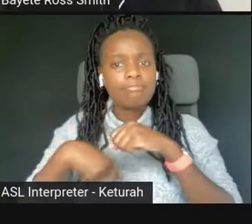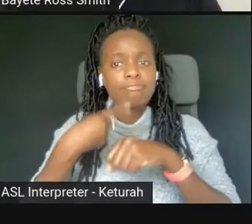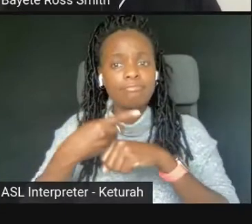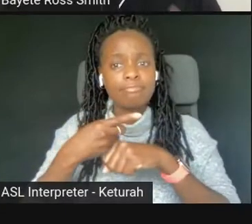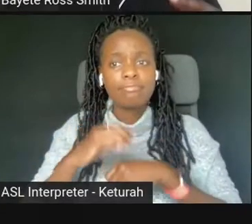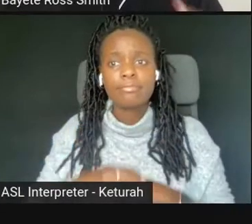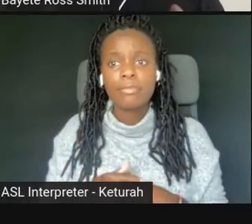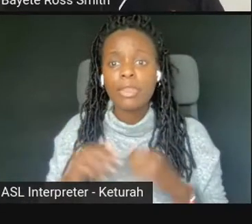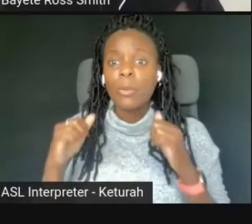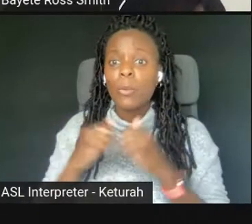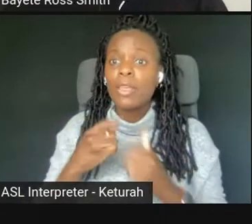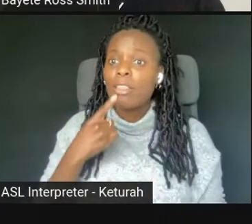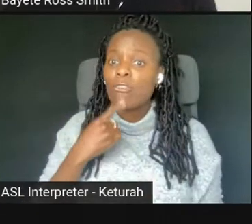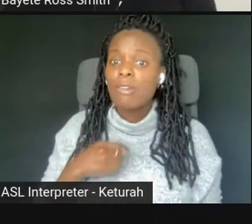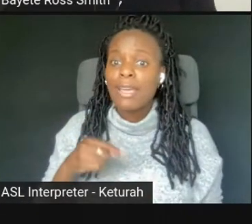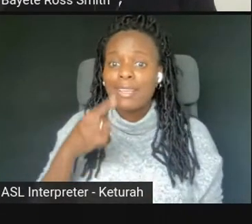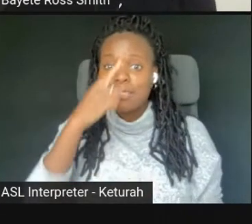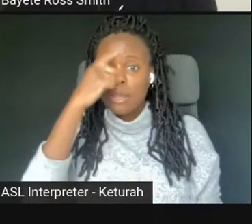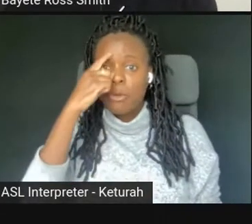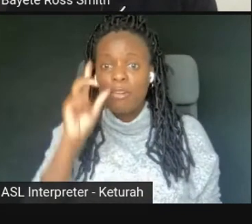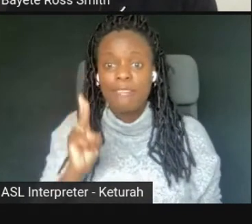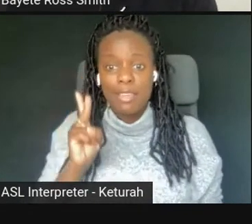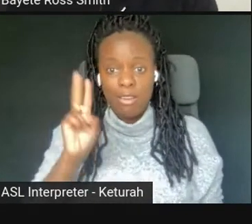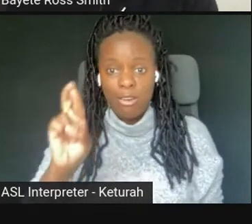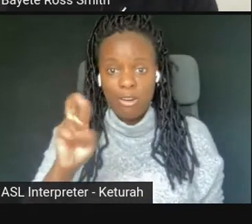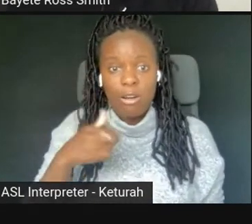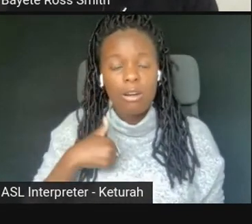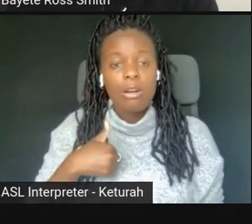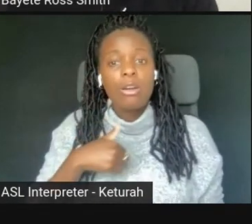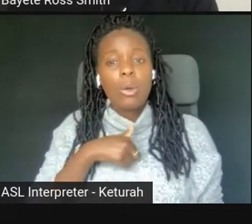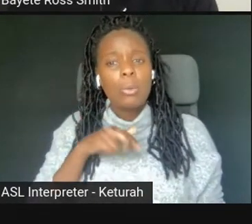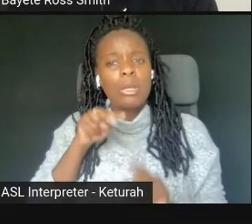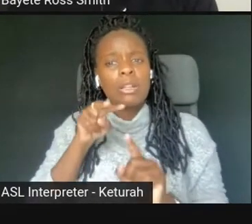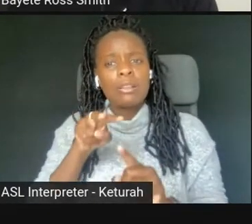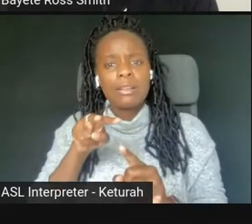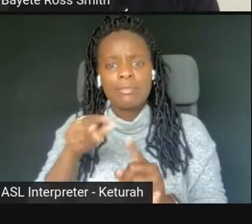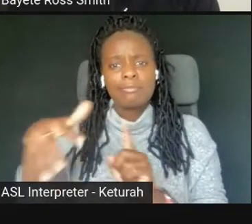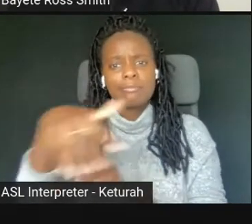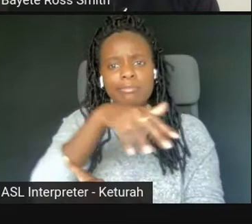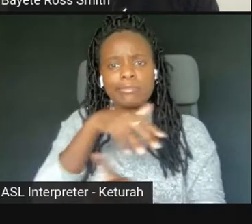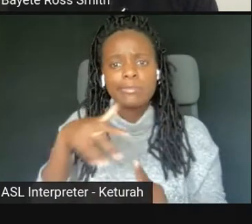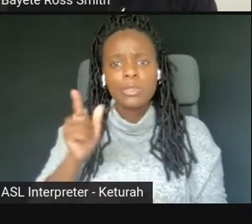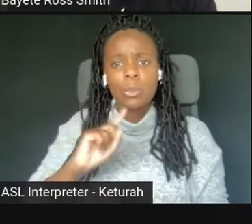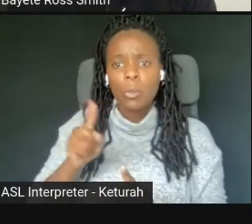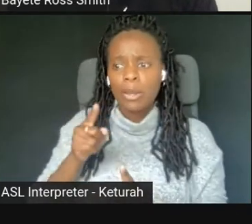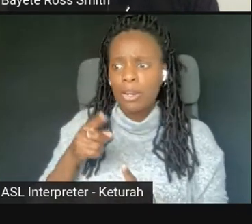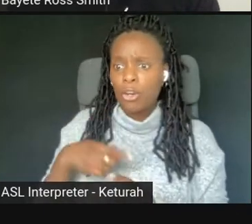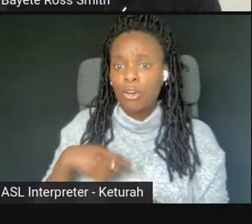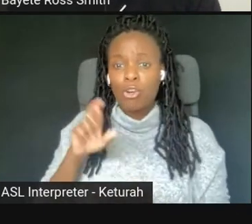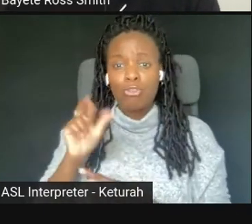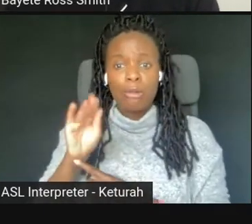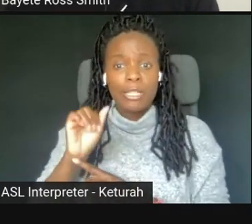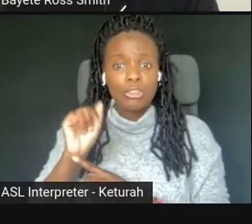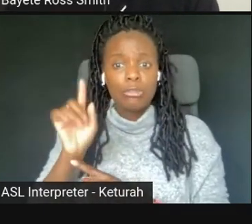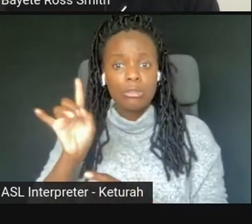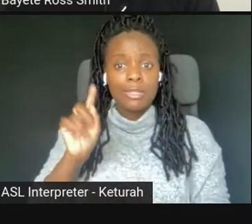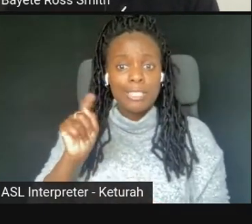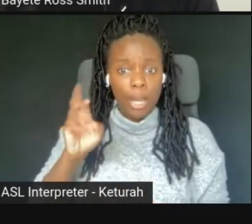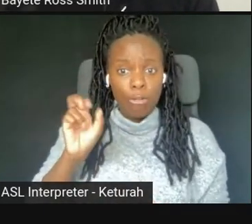VR, we look at the sites of racialized domestic terrorism from the early 20th century.